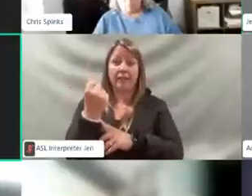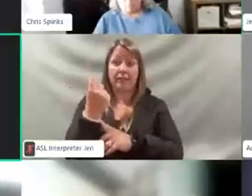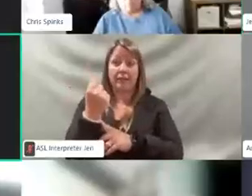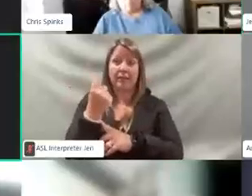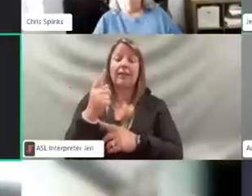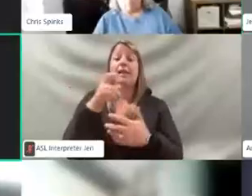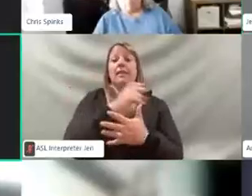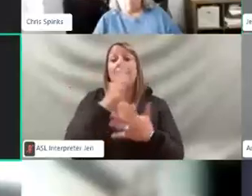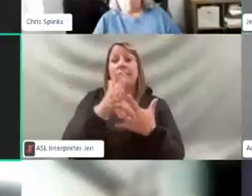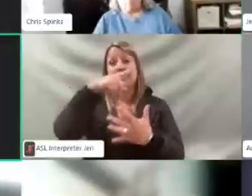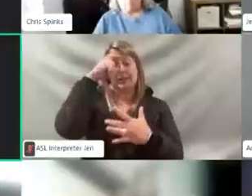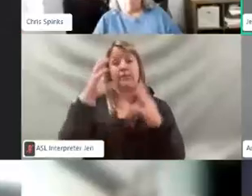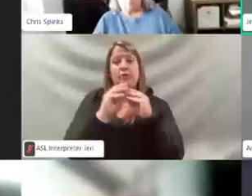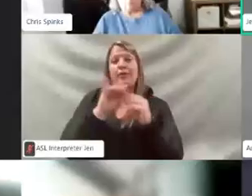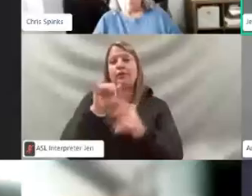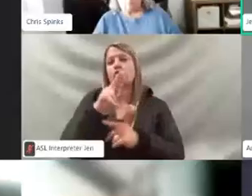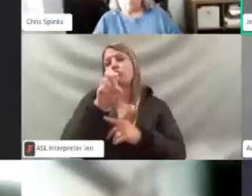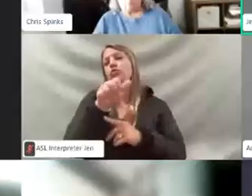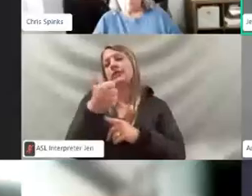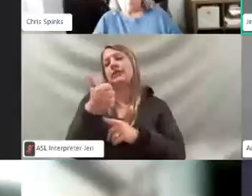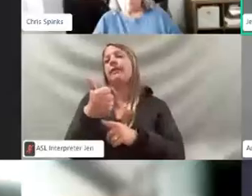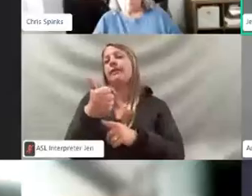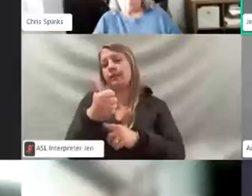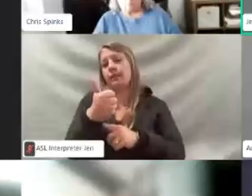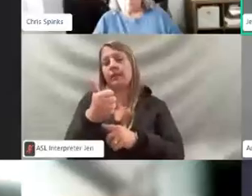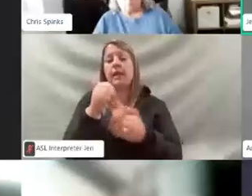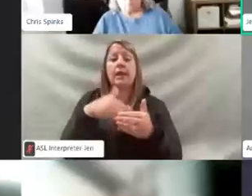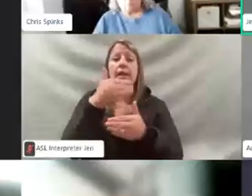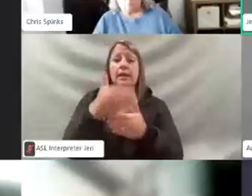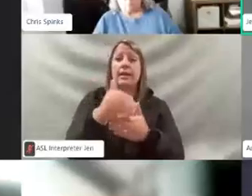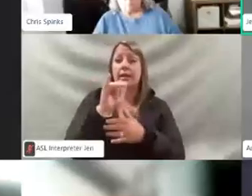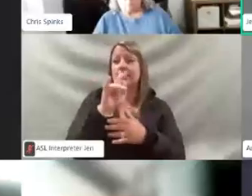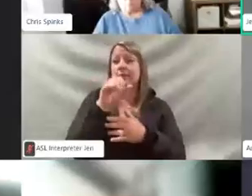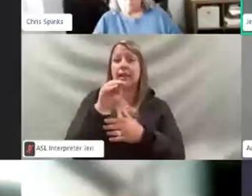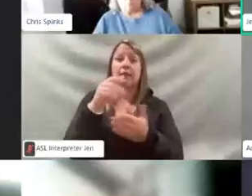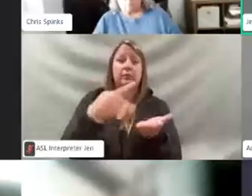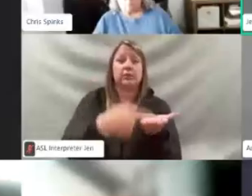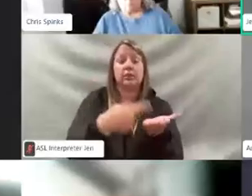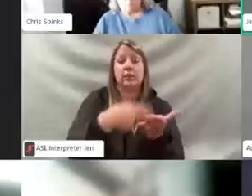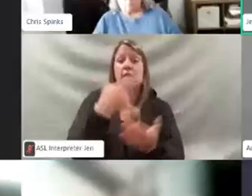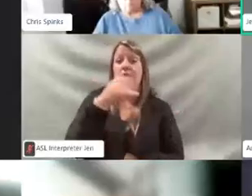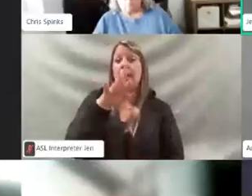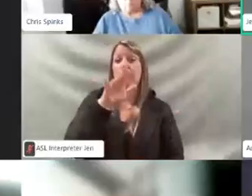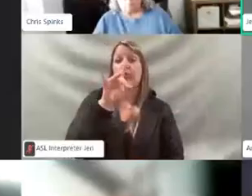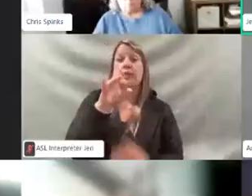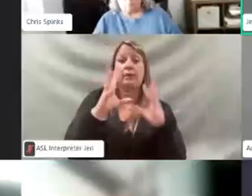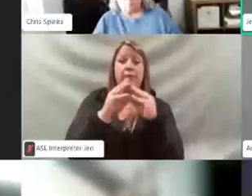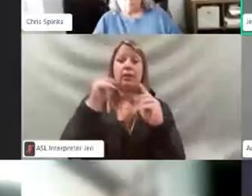And then our summer meeting will be June 10th. The next item to discuss is the hybrid meeting goal.